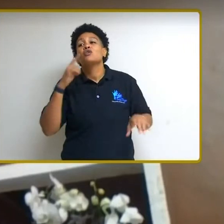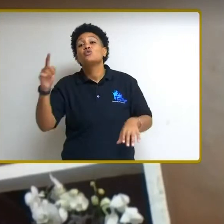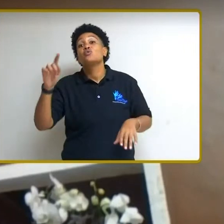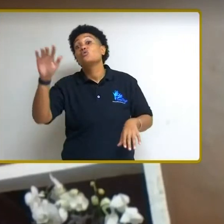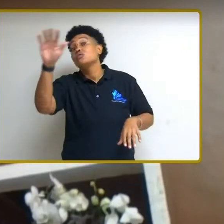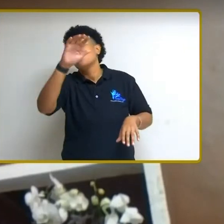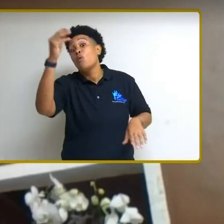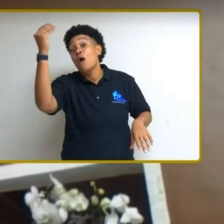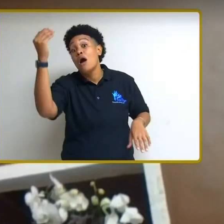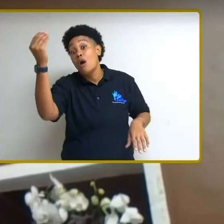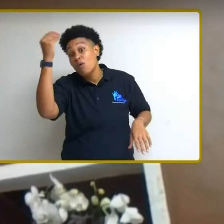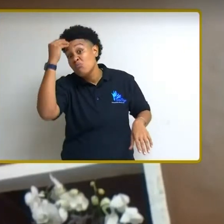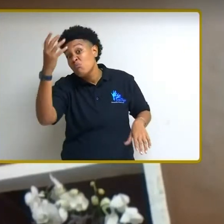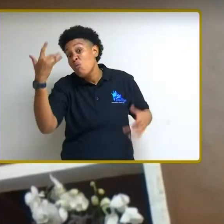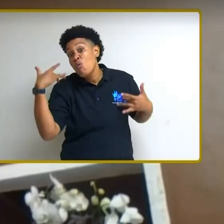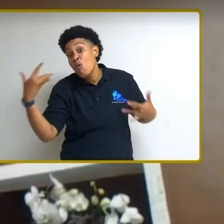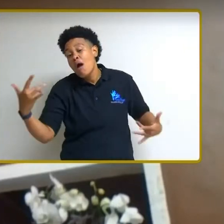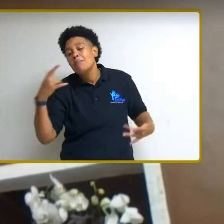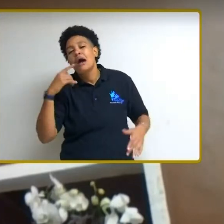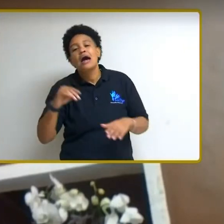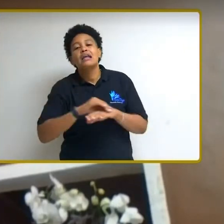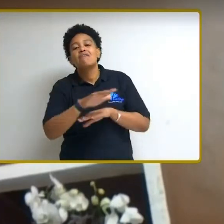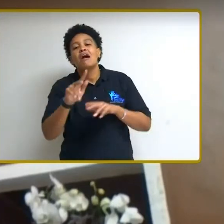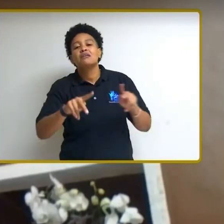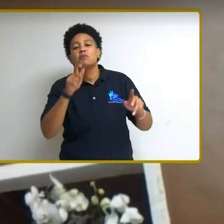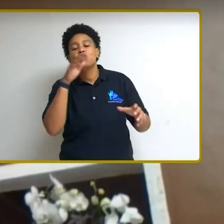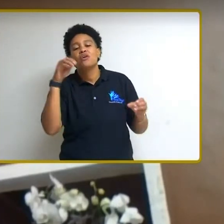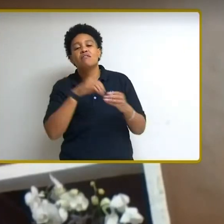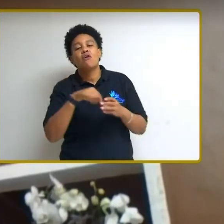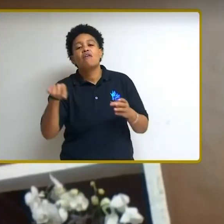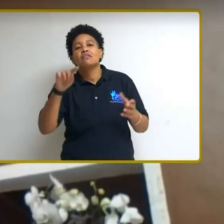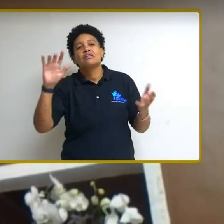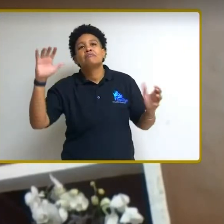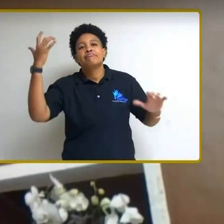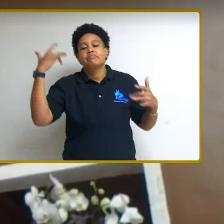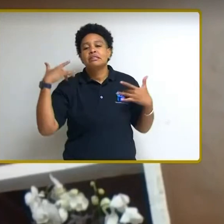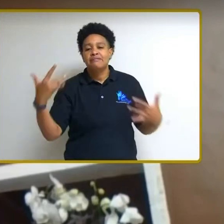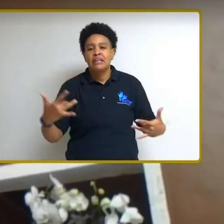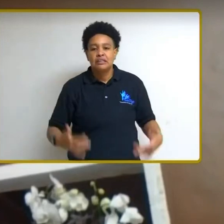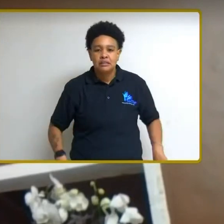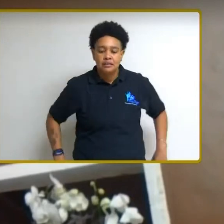and advise persons who may be involved in these adverse events.